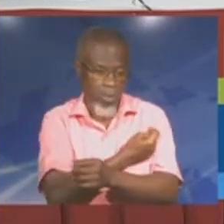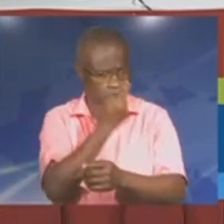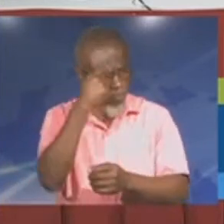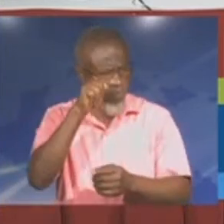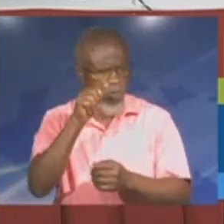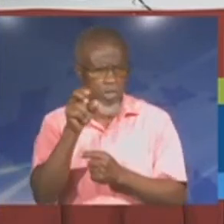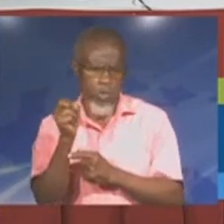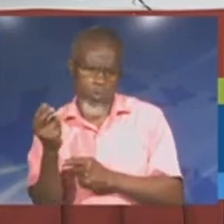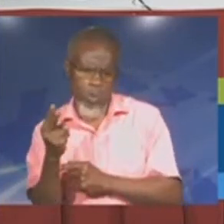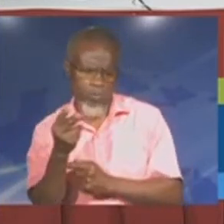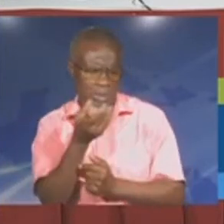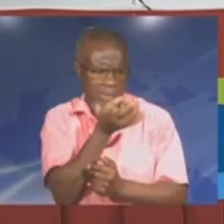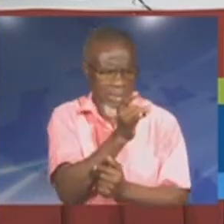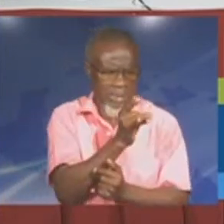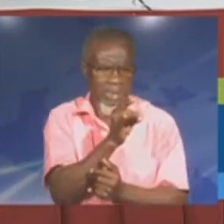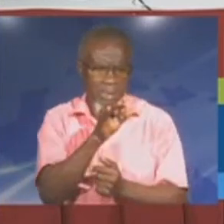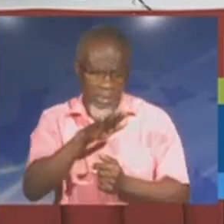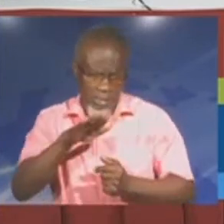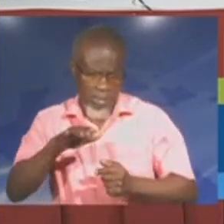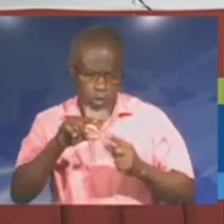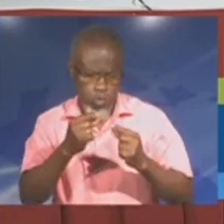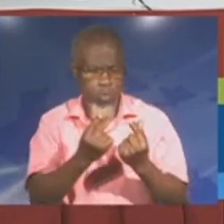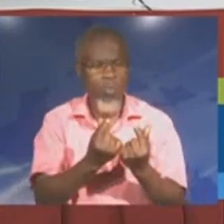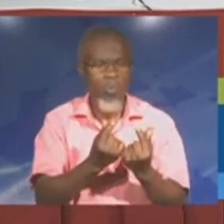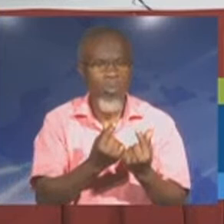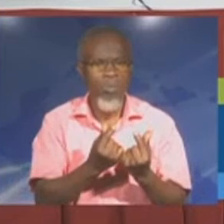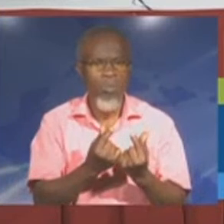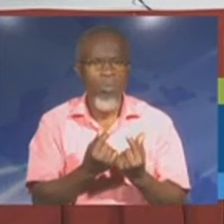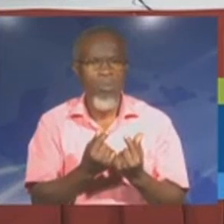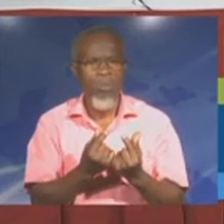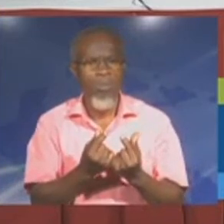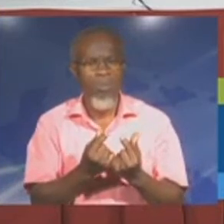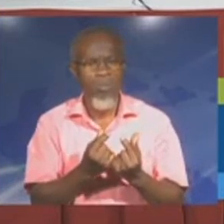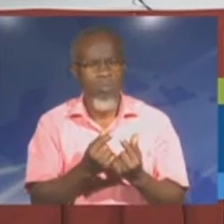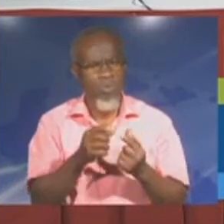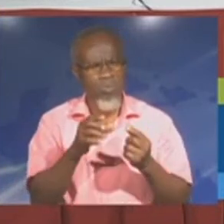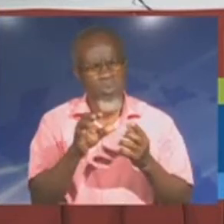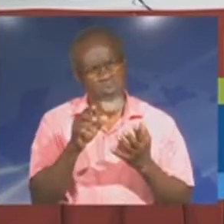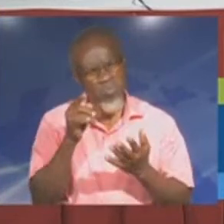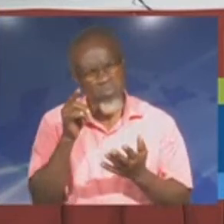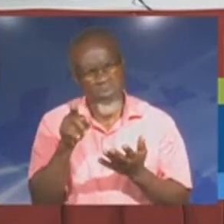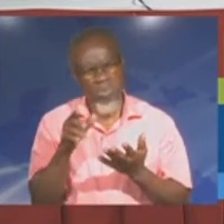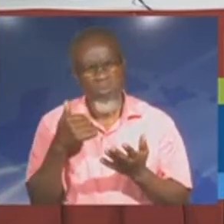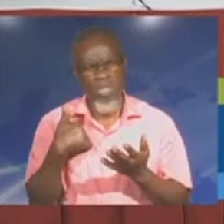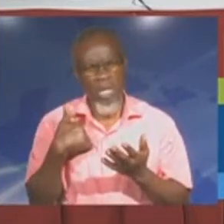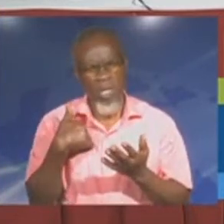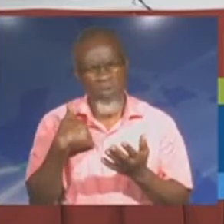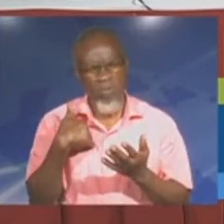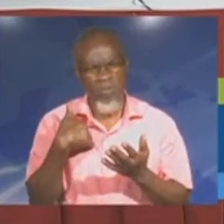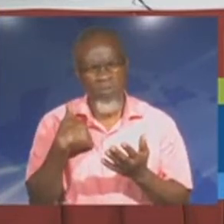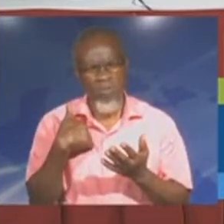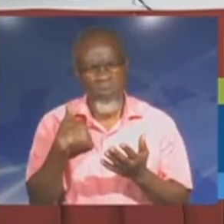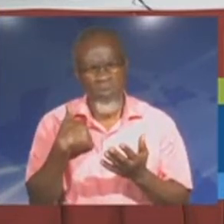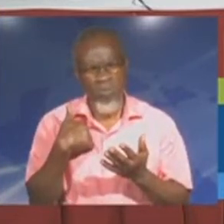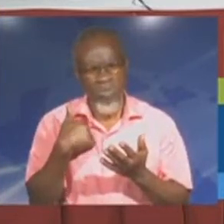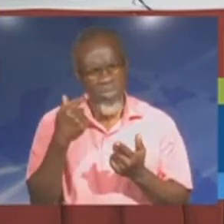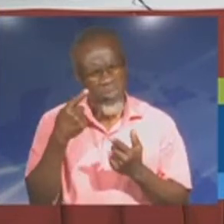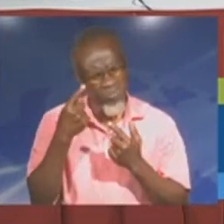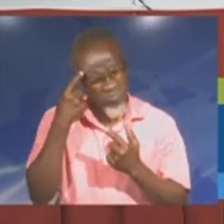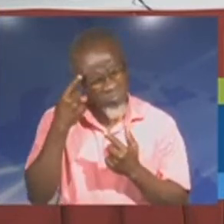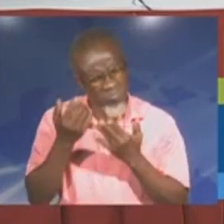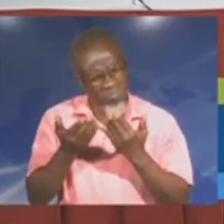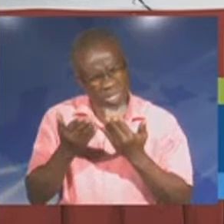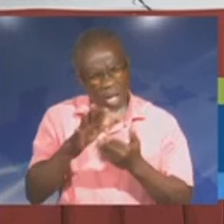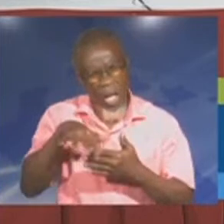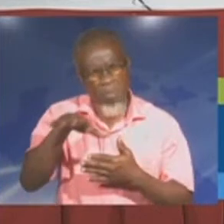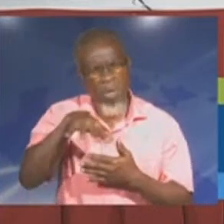reserve any of those Pfizer vaccines to boost that age group? I think it is about,